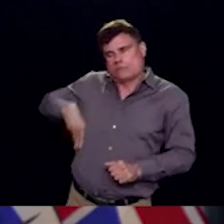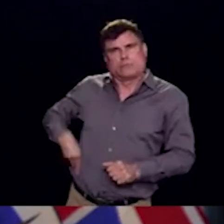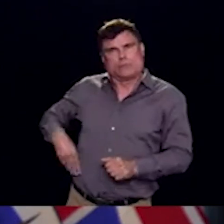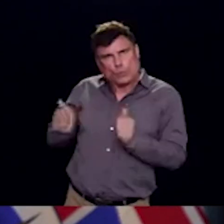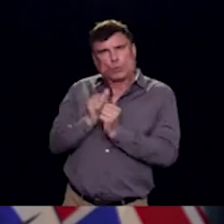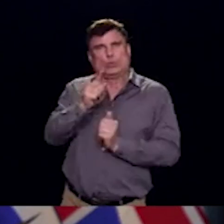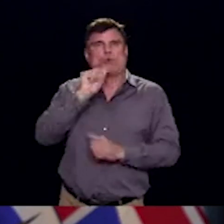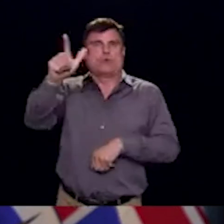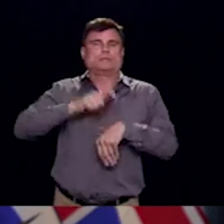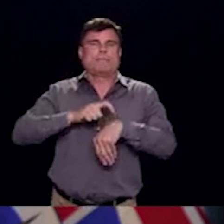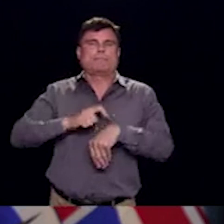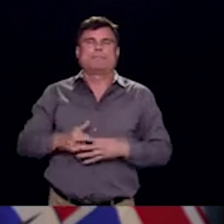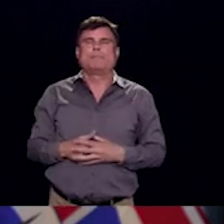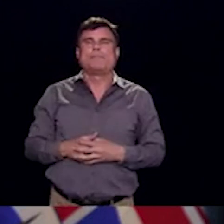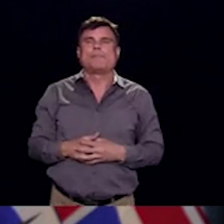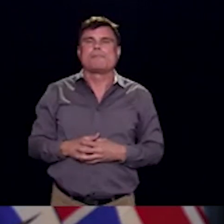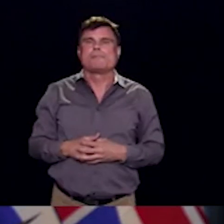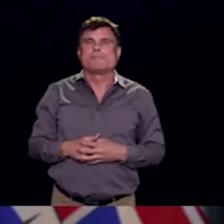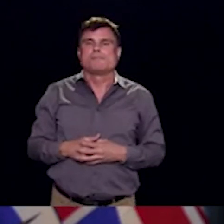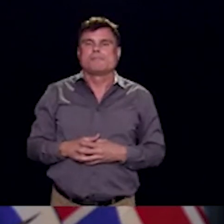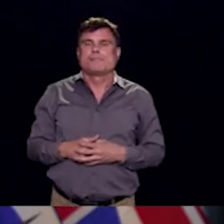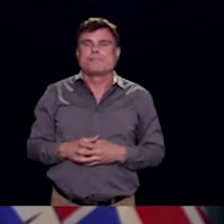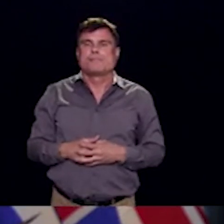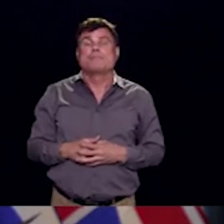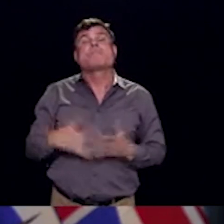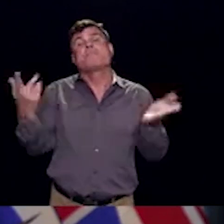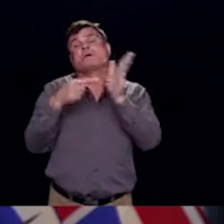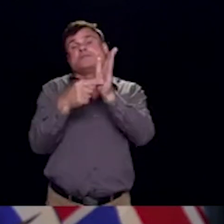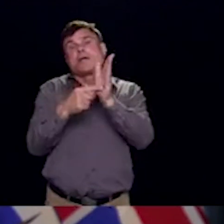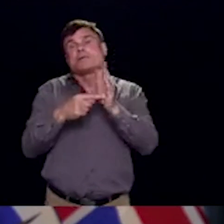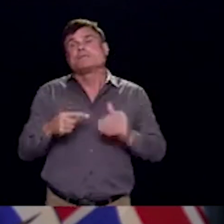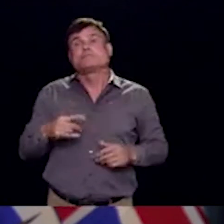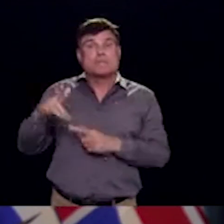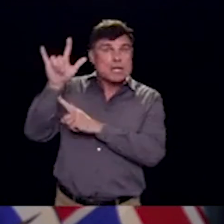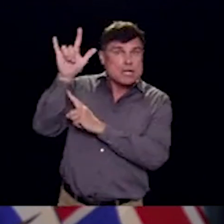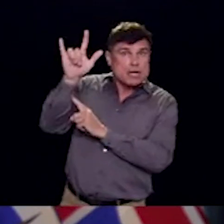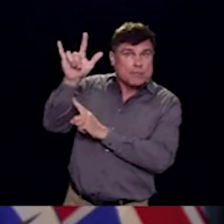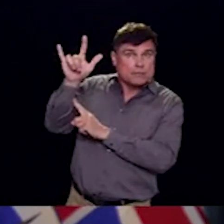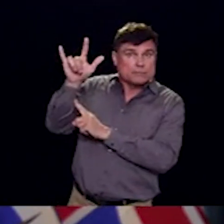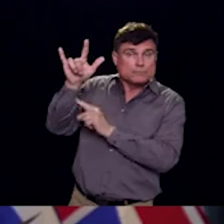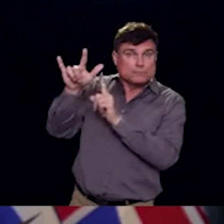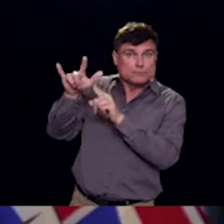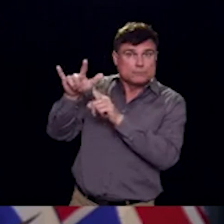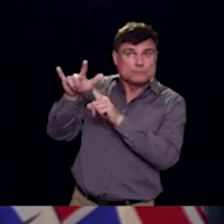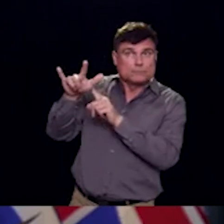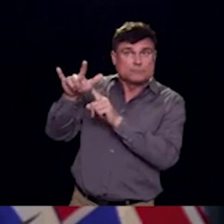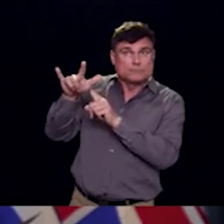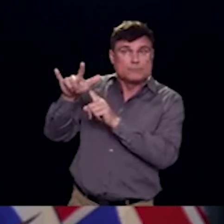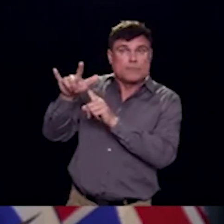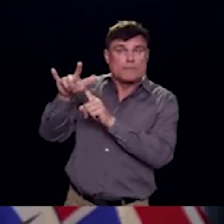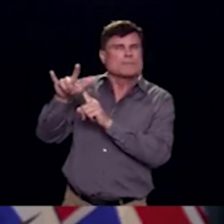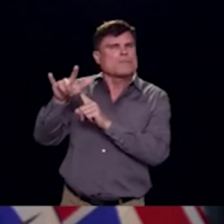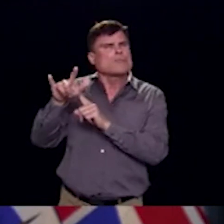to ensure people have. I'm thinking, of course, about airplanes, for example. And when we go to visit in long-term care homes, it's an